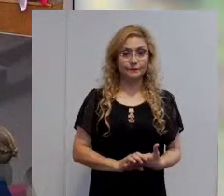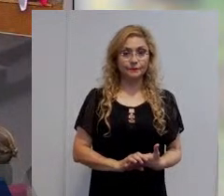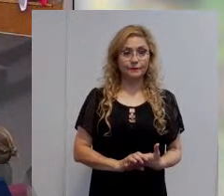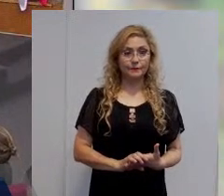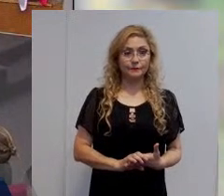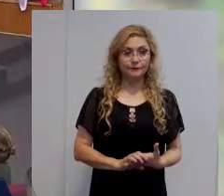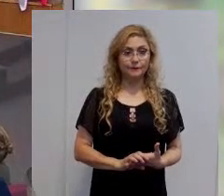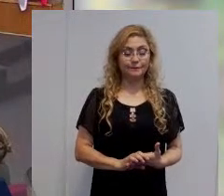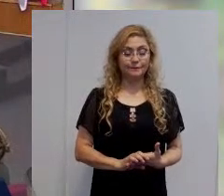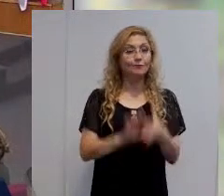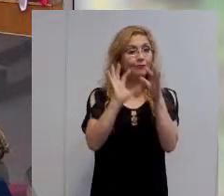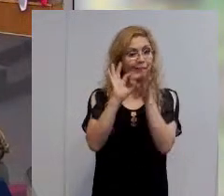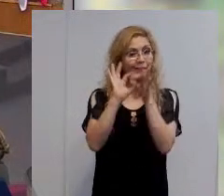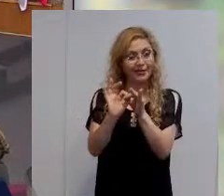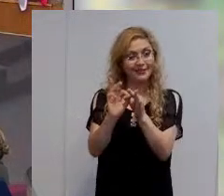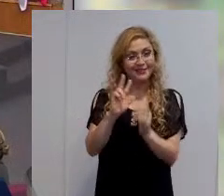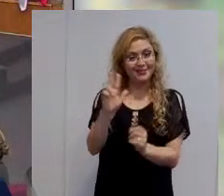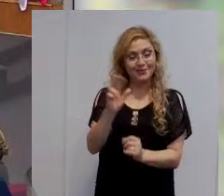Muchas gracias, señor ministro.